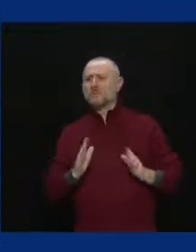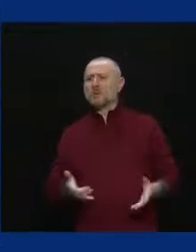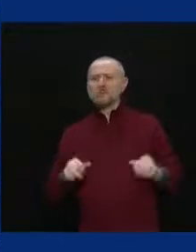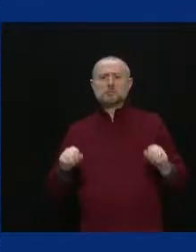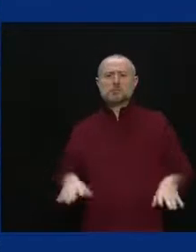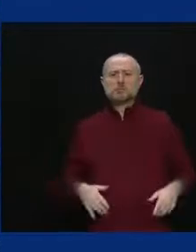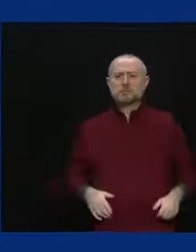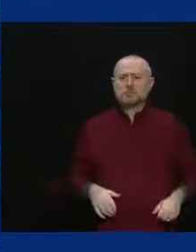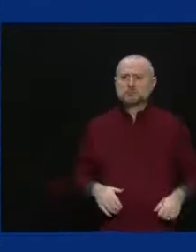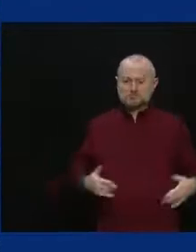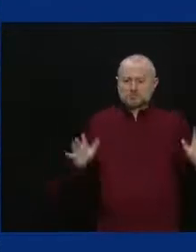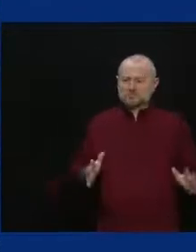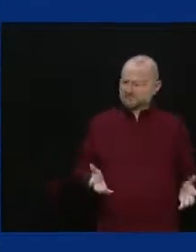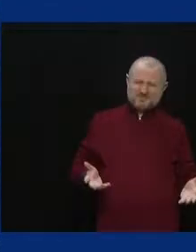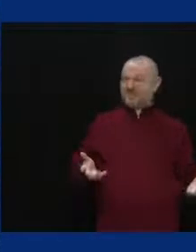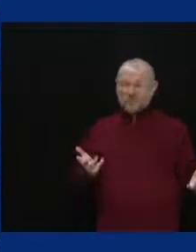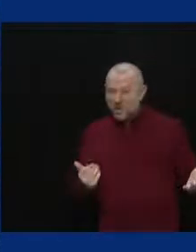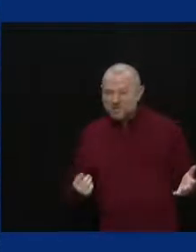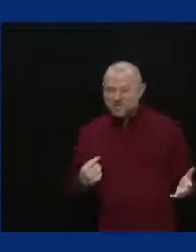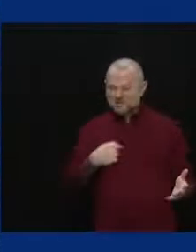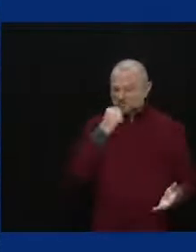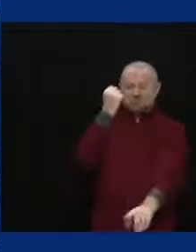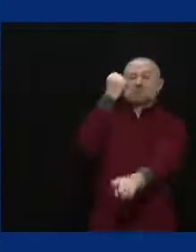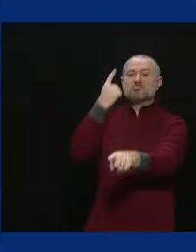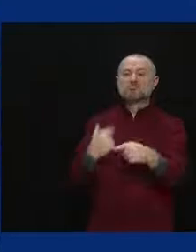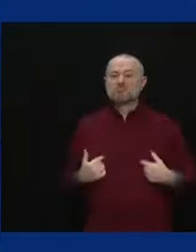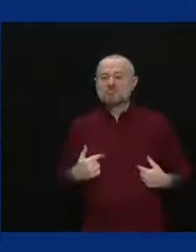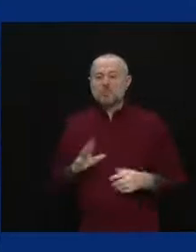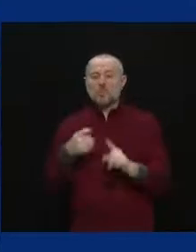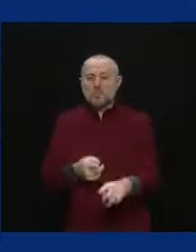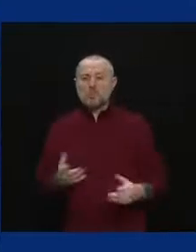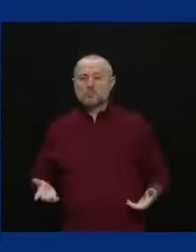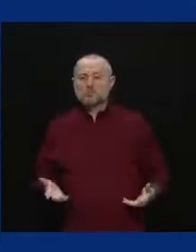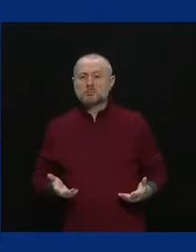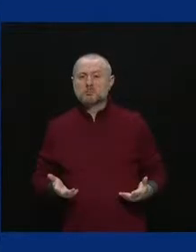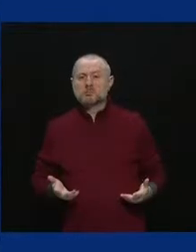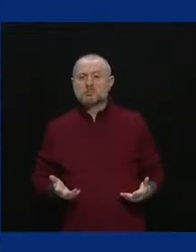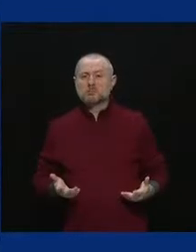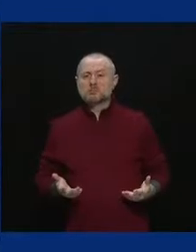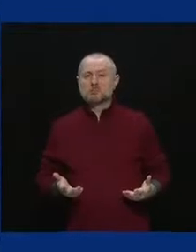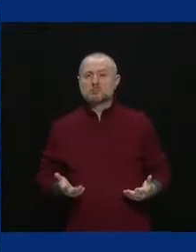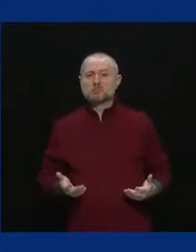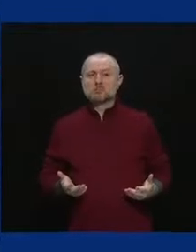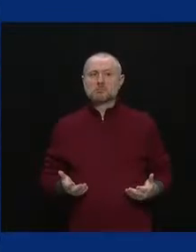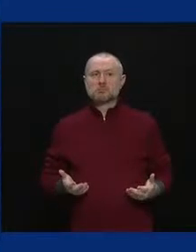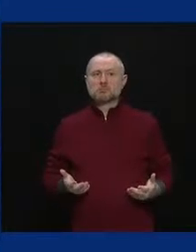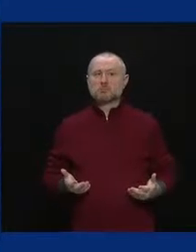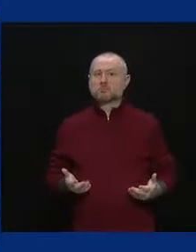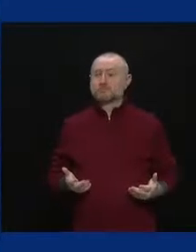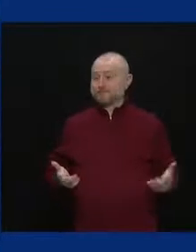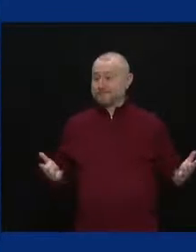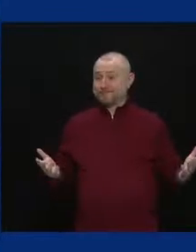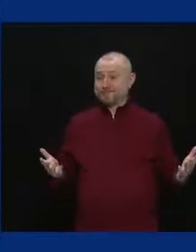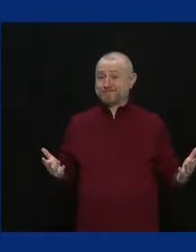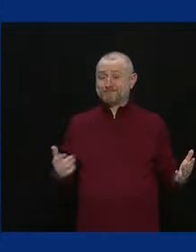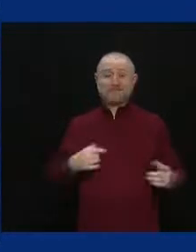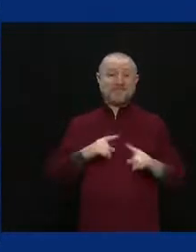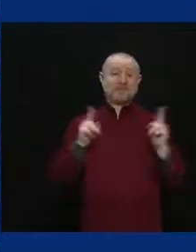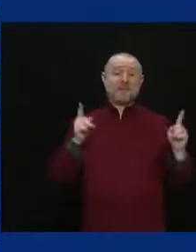So I'm not sure what they were trying to say on that front, but let me, newsflash, when the